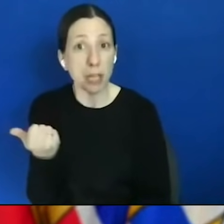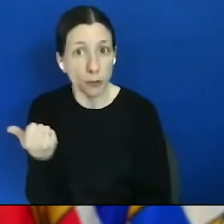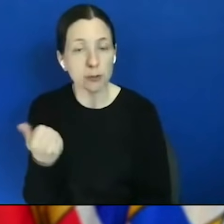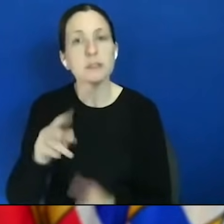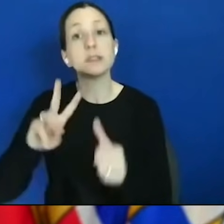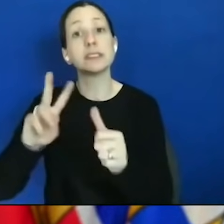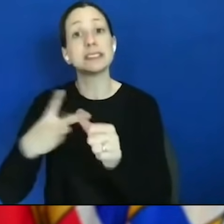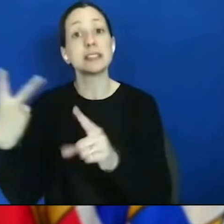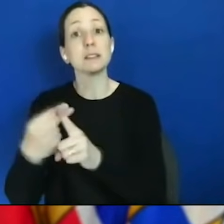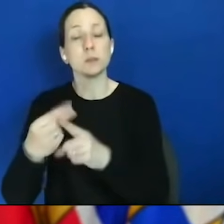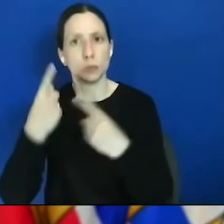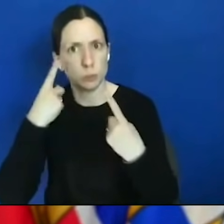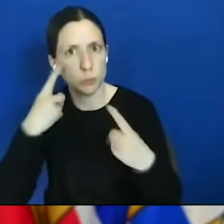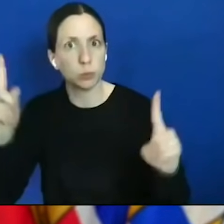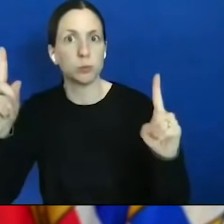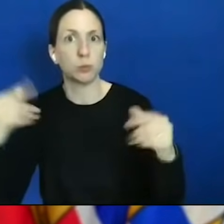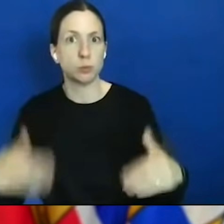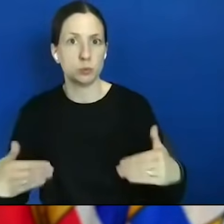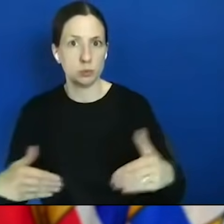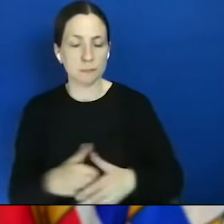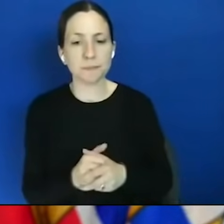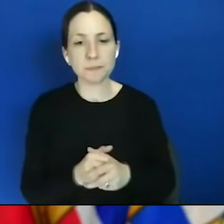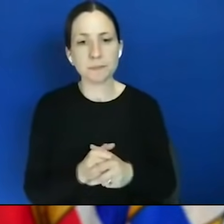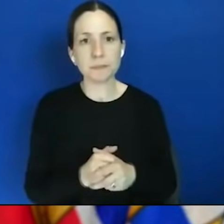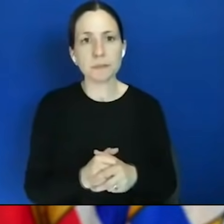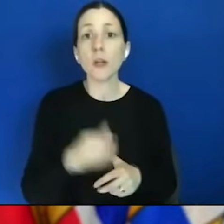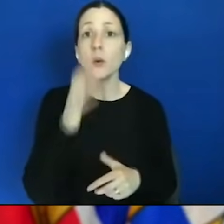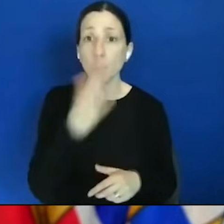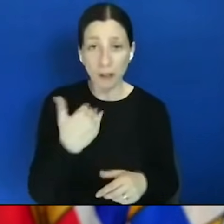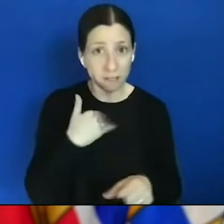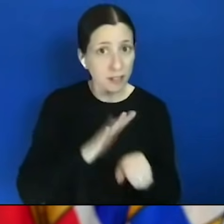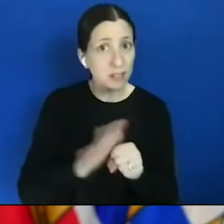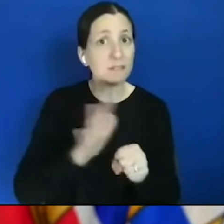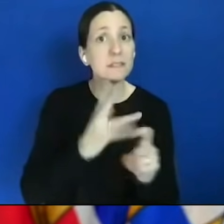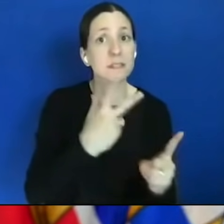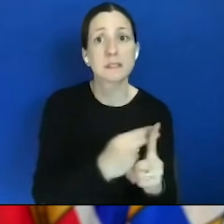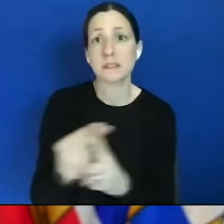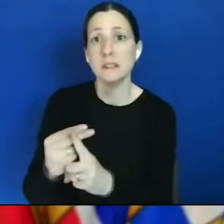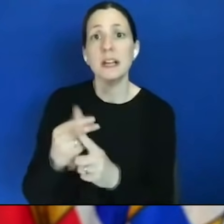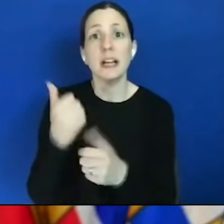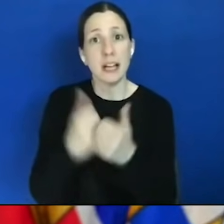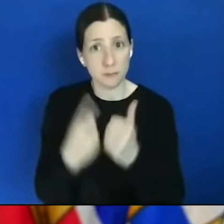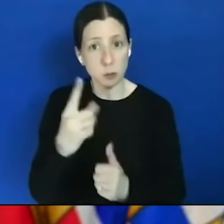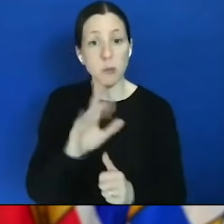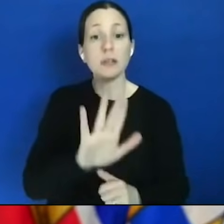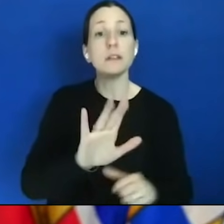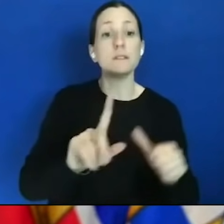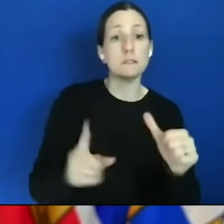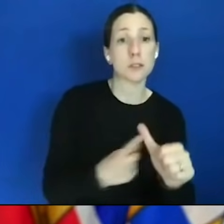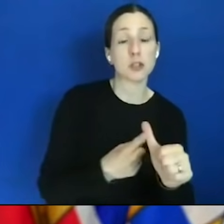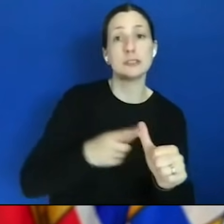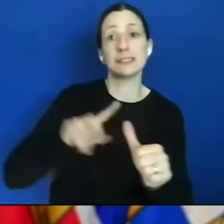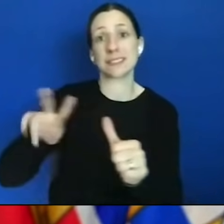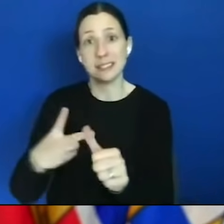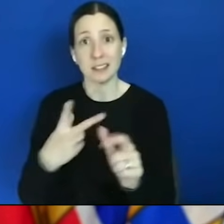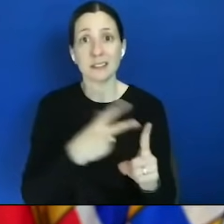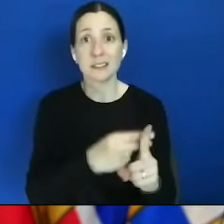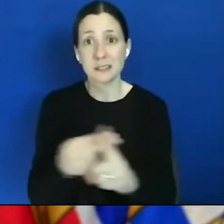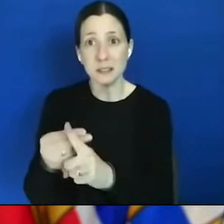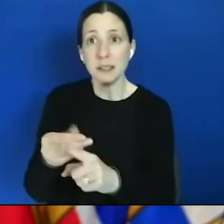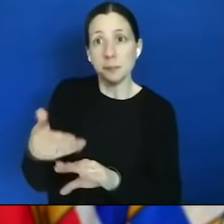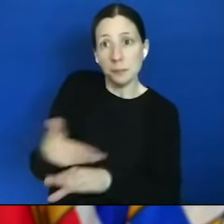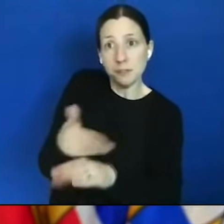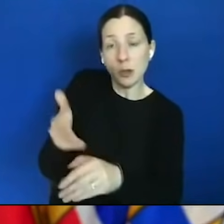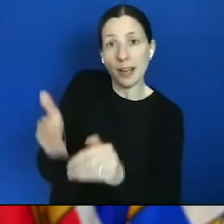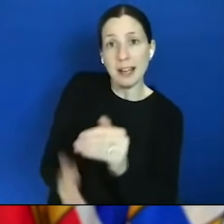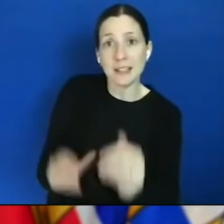dose. I will also say we will have enough vaccine for everybody to receive their first and their second dose by the